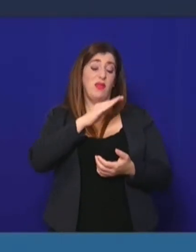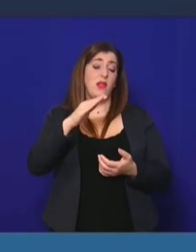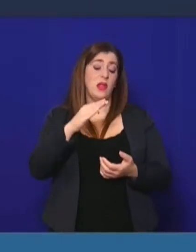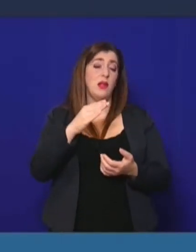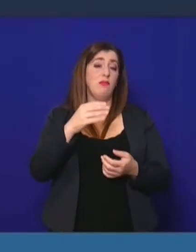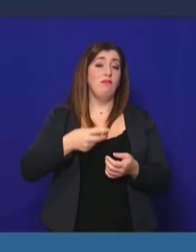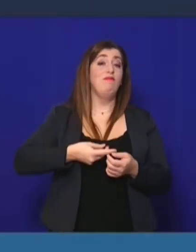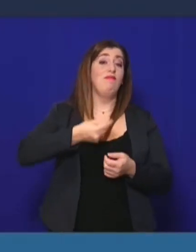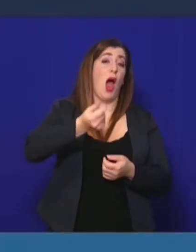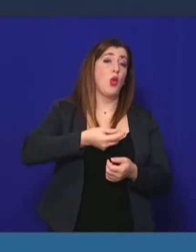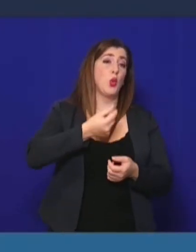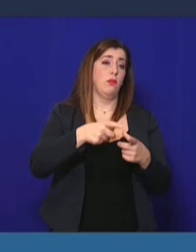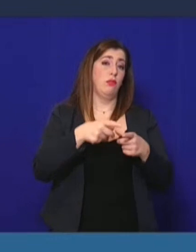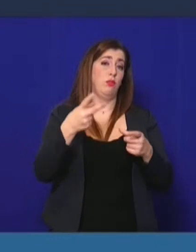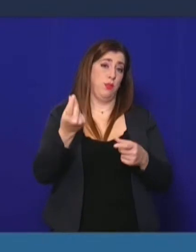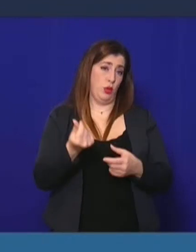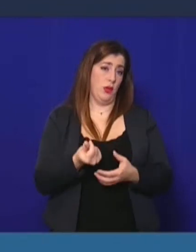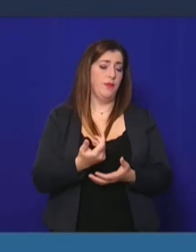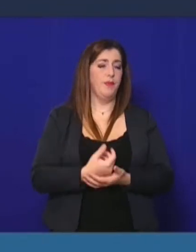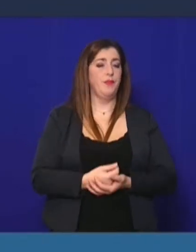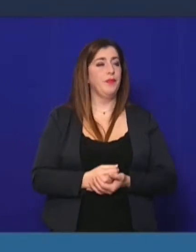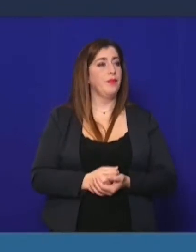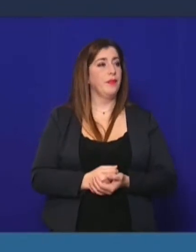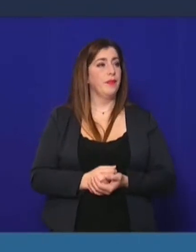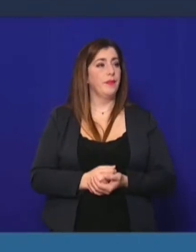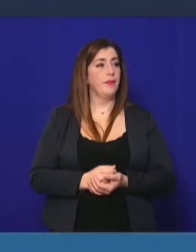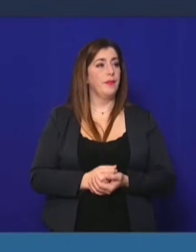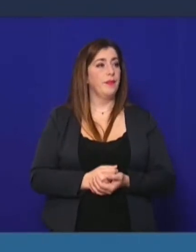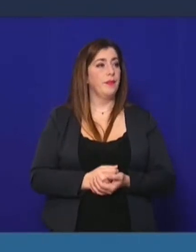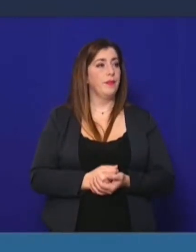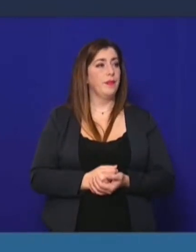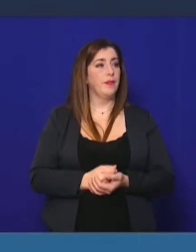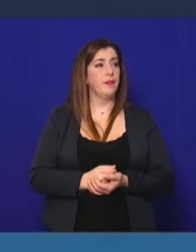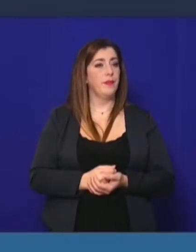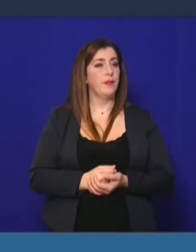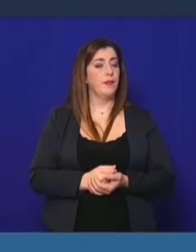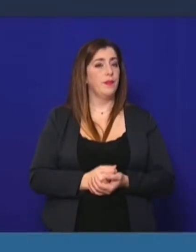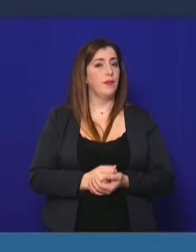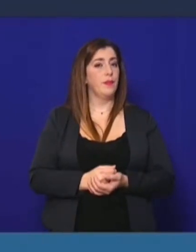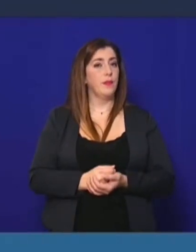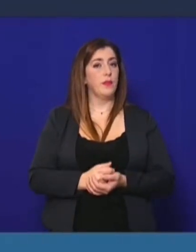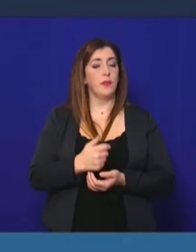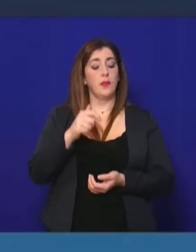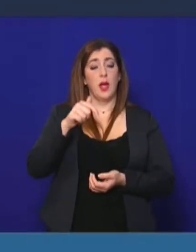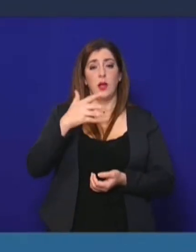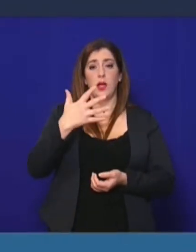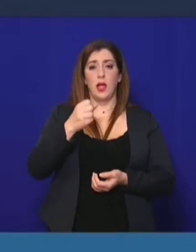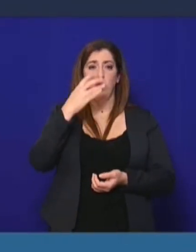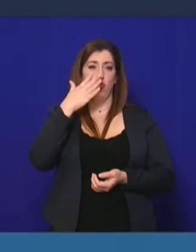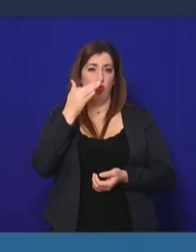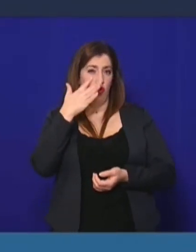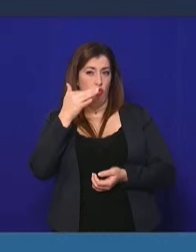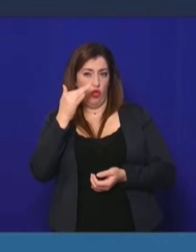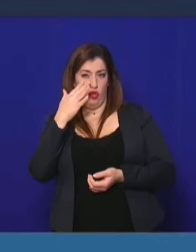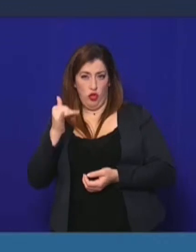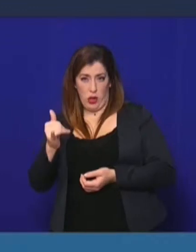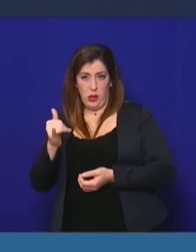minnaw kellna 168 ċitazzjonijiet. Dawn li semmejt barra spezzjonijiet oħra li għamlu huma spezzjonijiet li jsiru